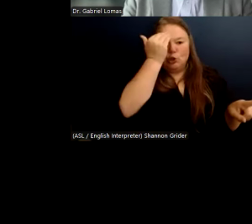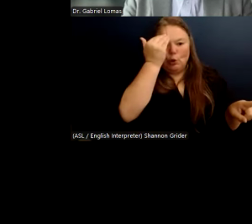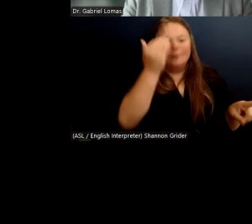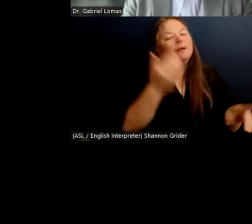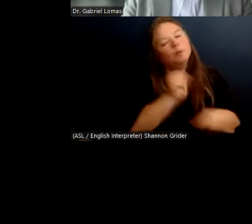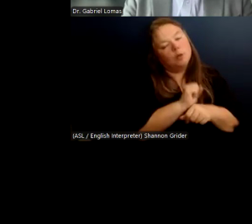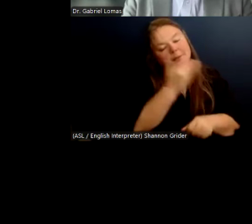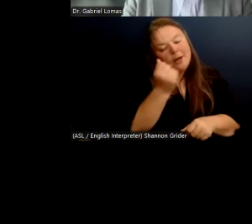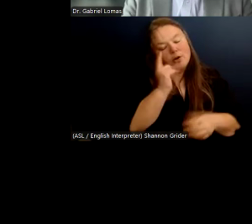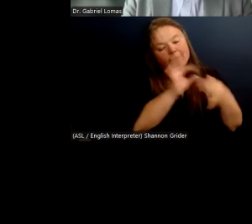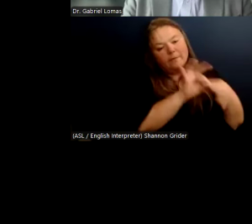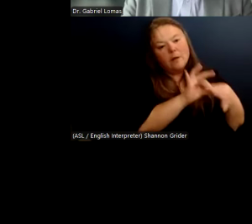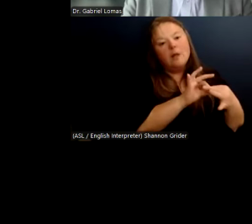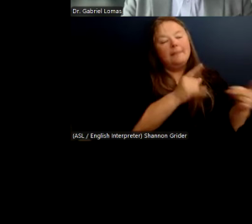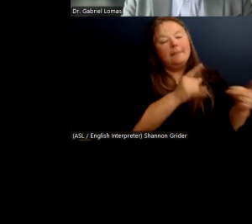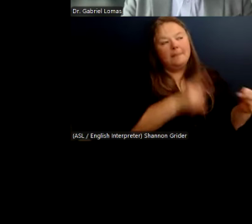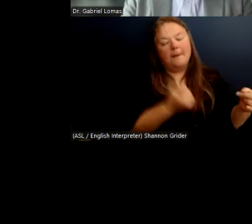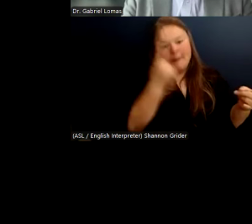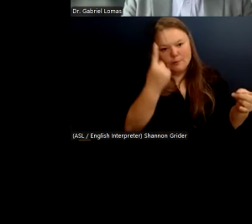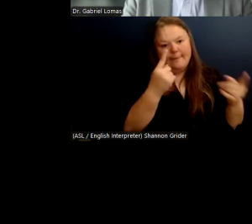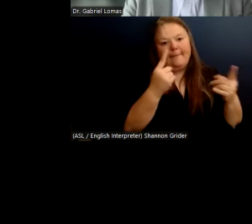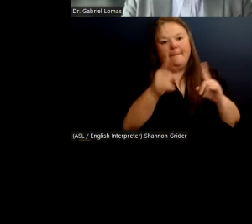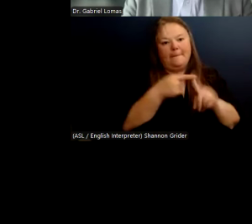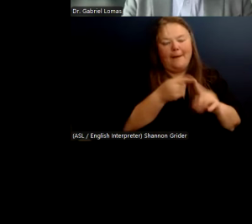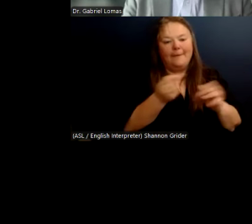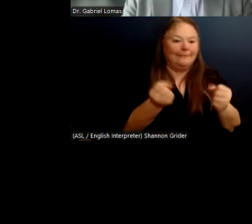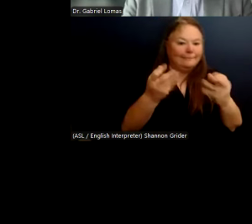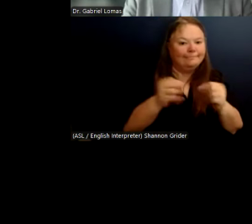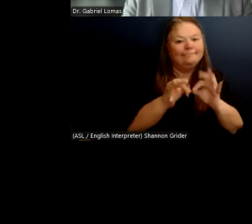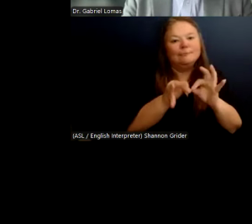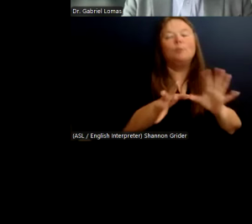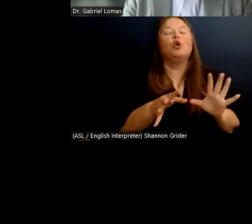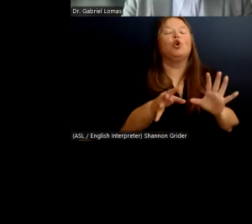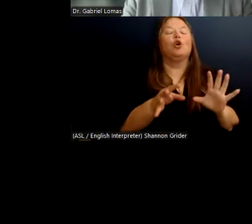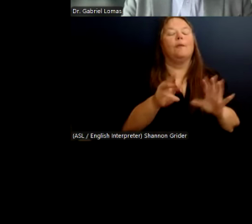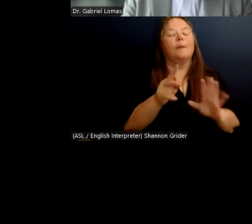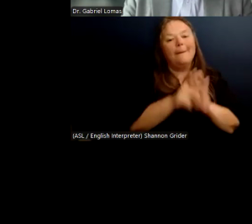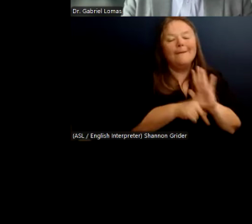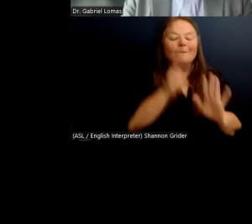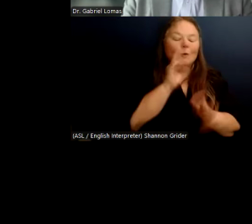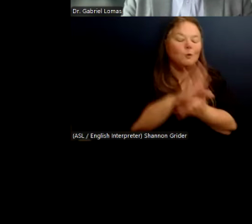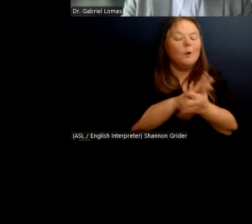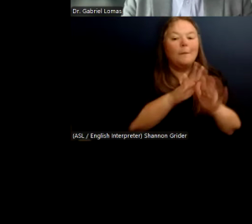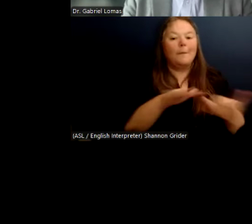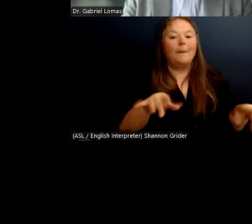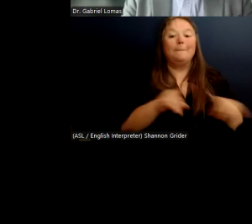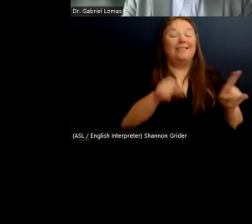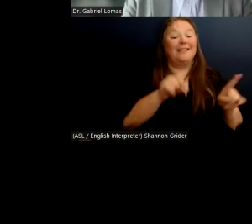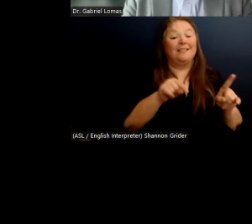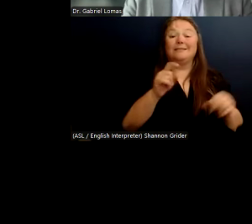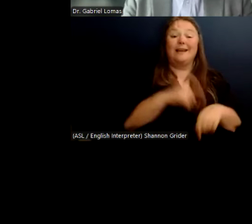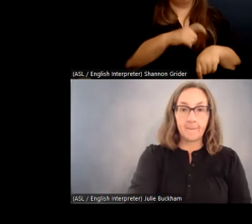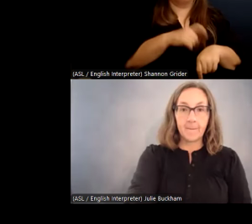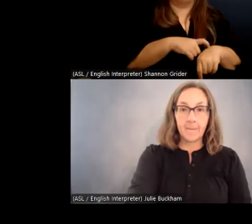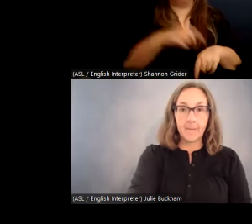better if they understand how to work with the sign language interpreter and sort of the protocol for the school. This particular time, it was in